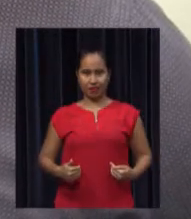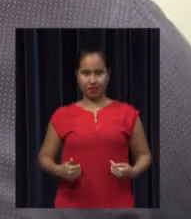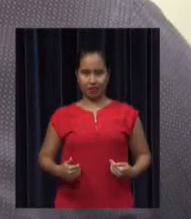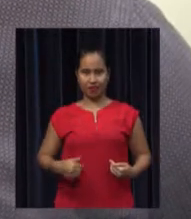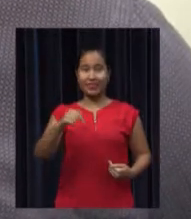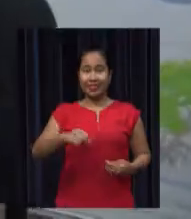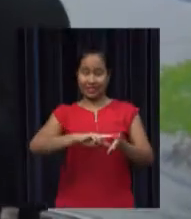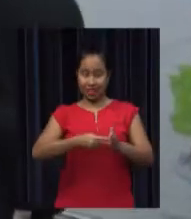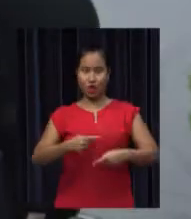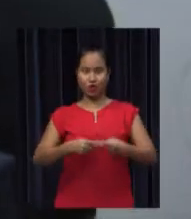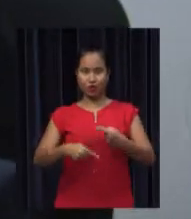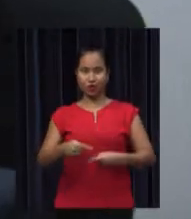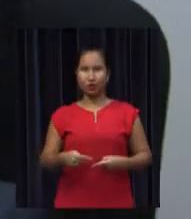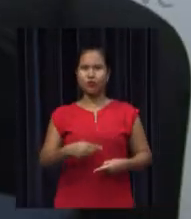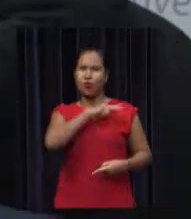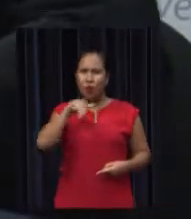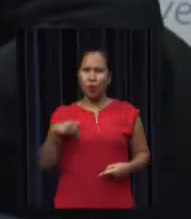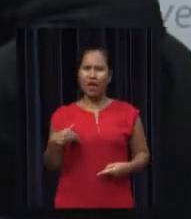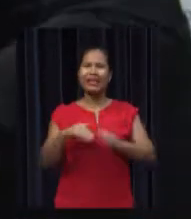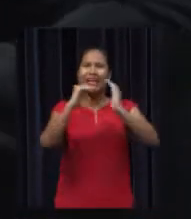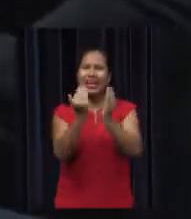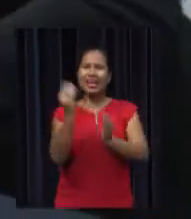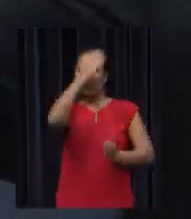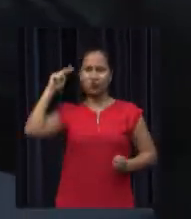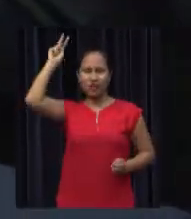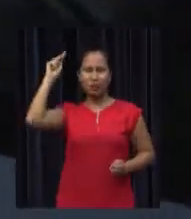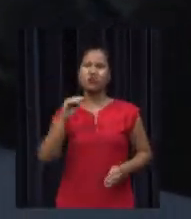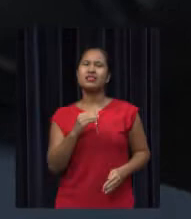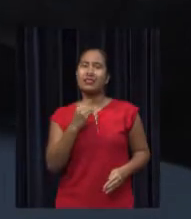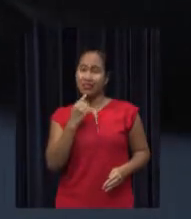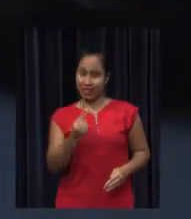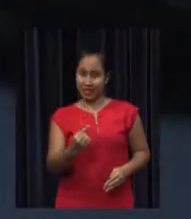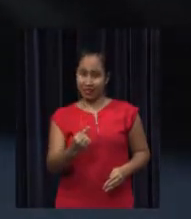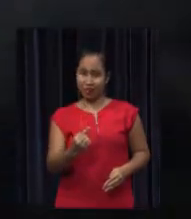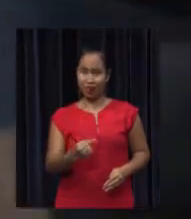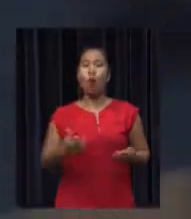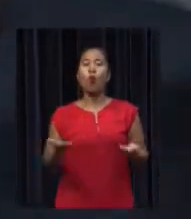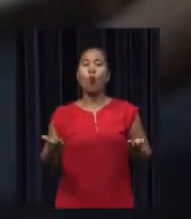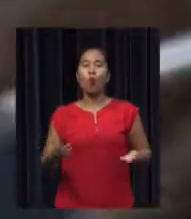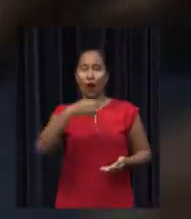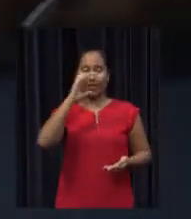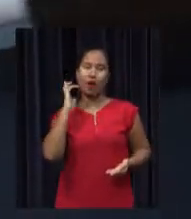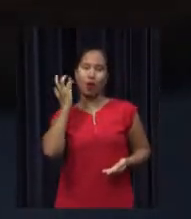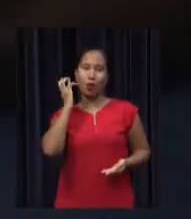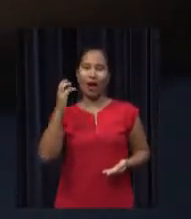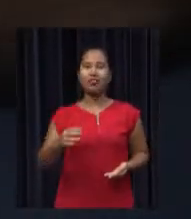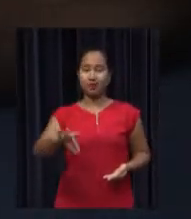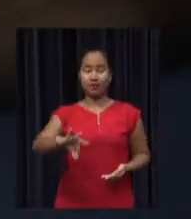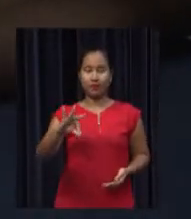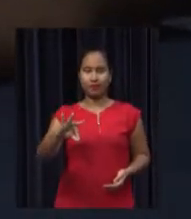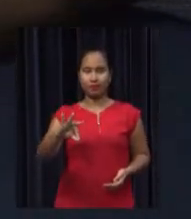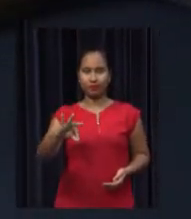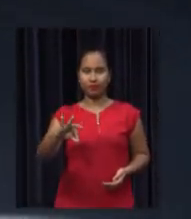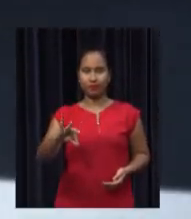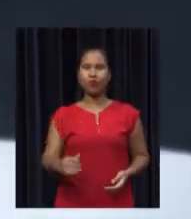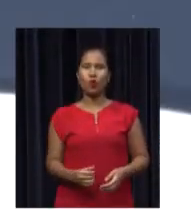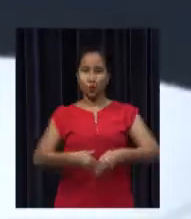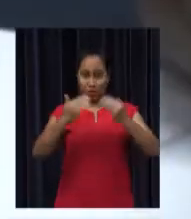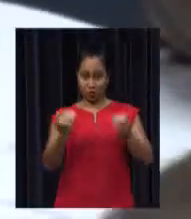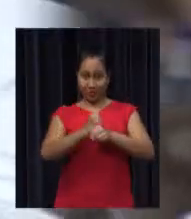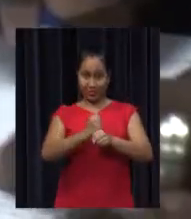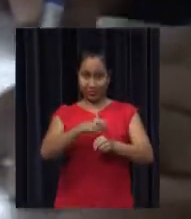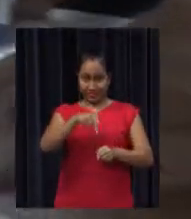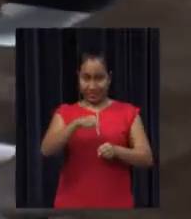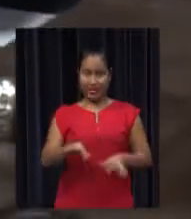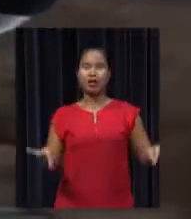can also check for places that consist of good water springs for the society. The Meteorological Department also